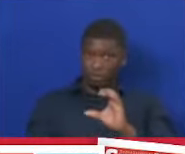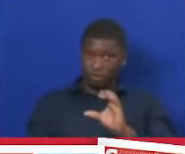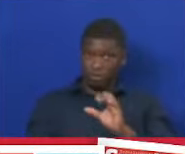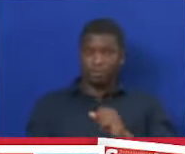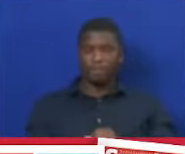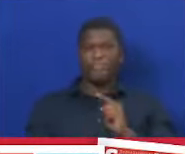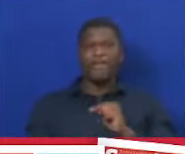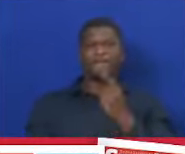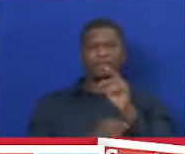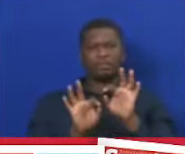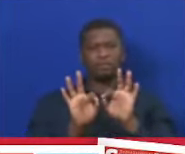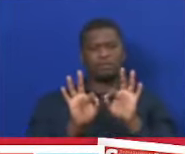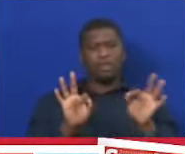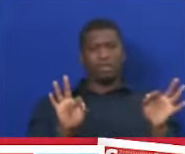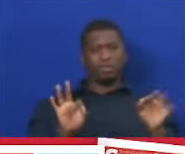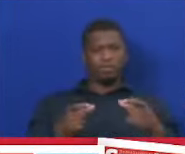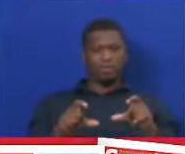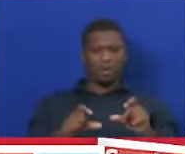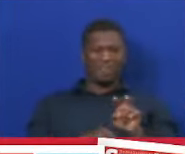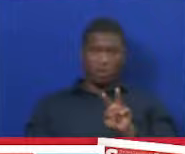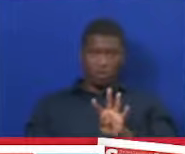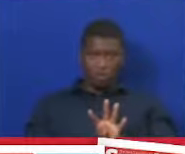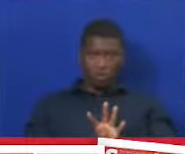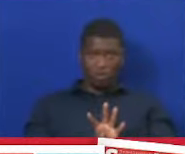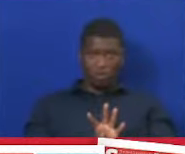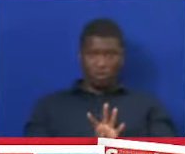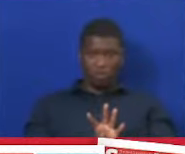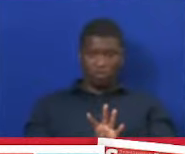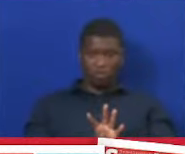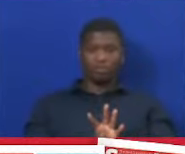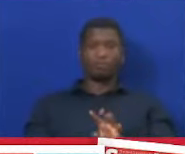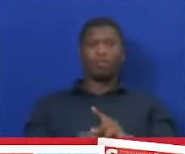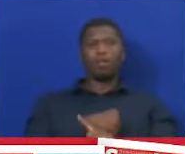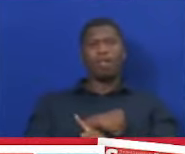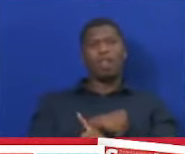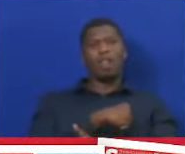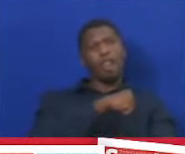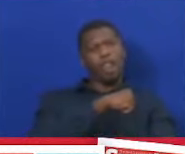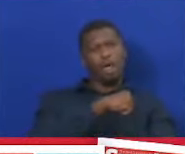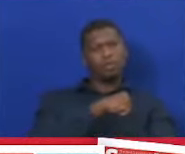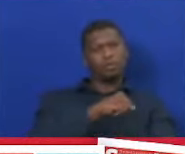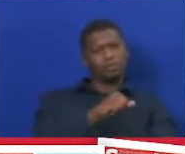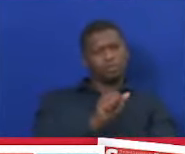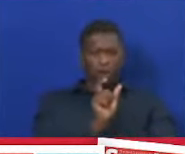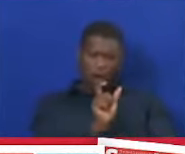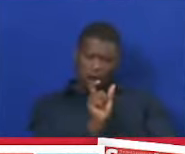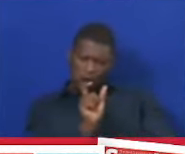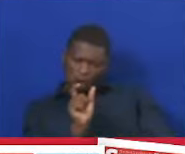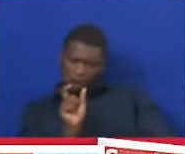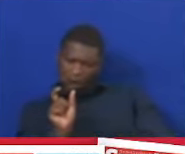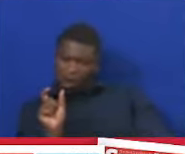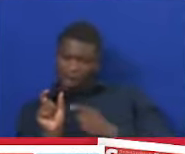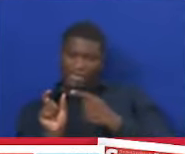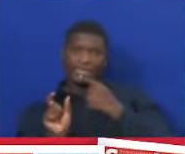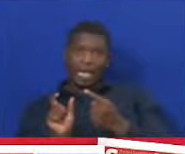paragraph 24, the last few words are, "and a member of the